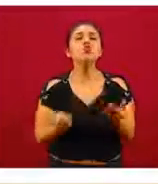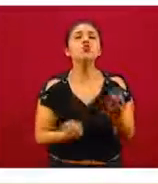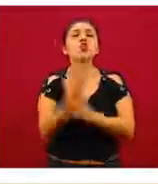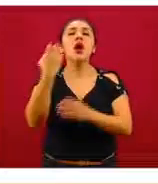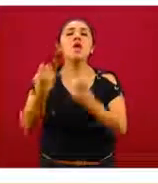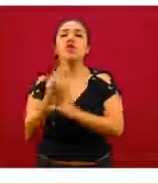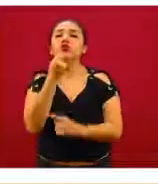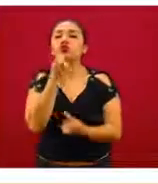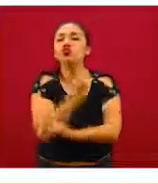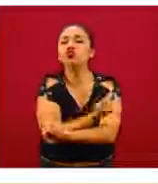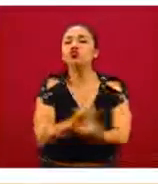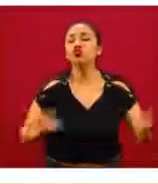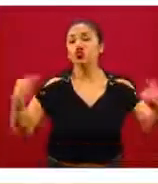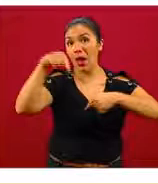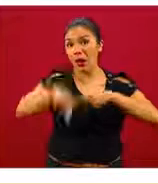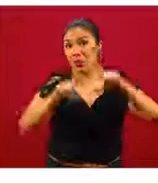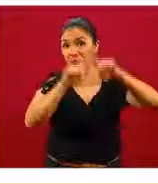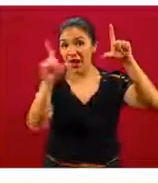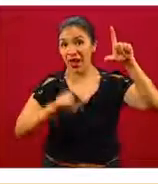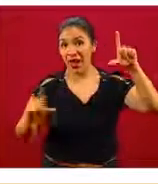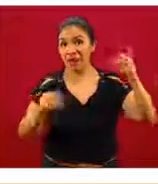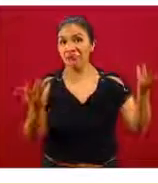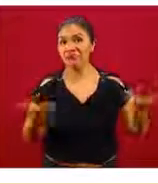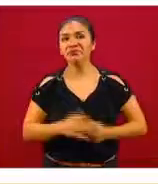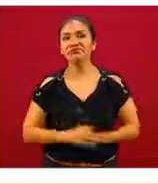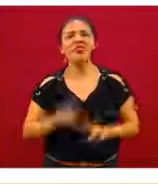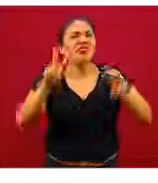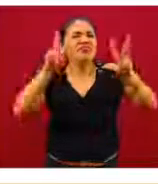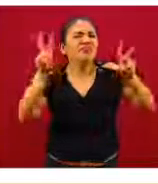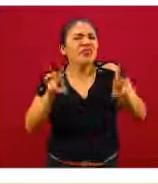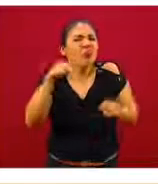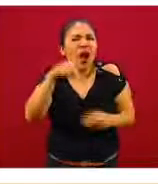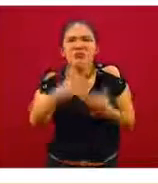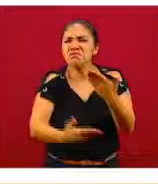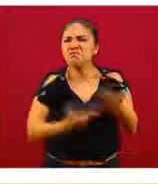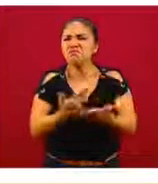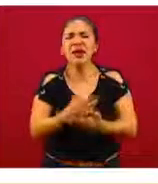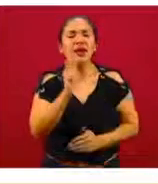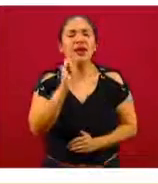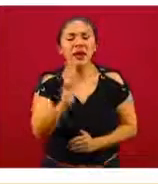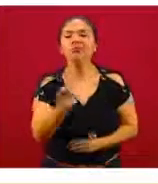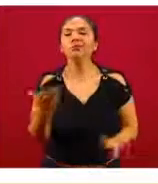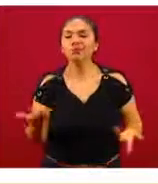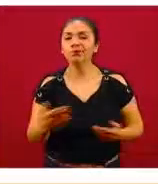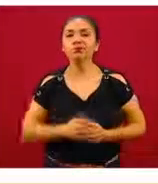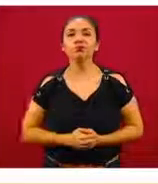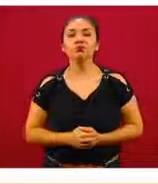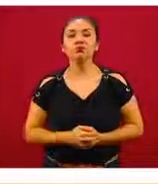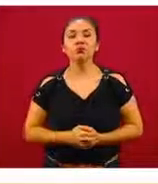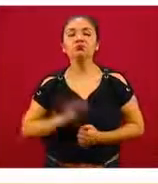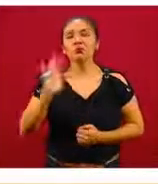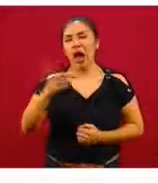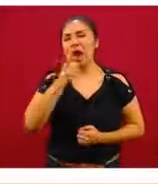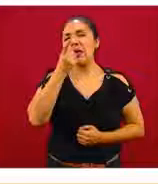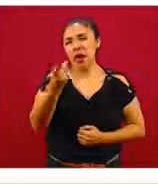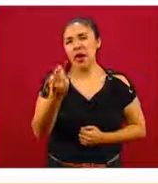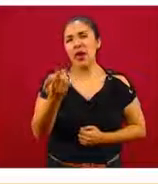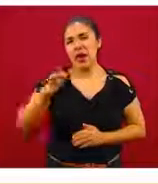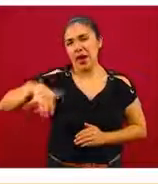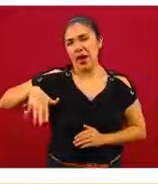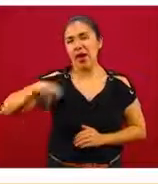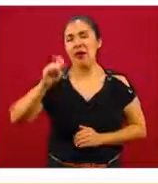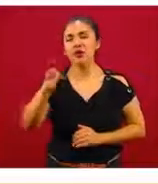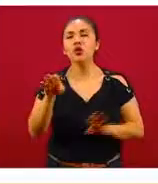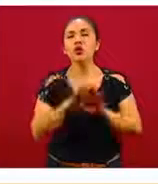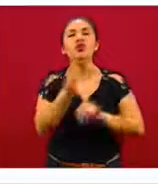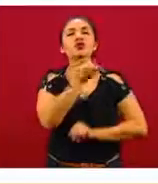more than 717,000 new children will be born. What are we trying to say with this? Just that,